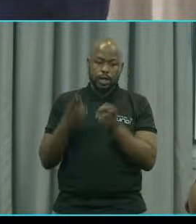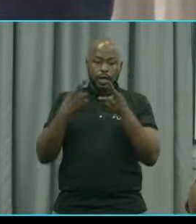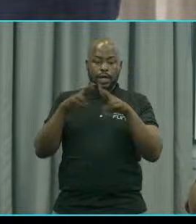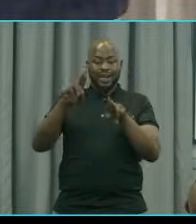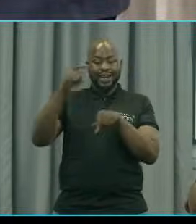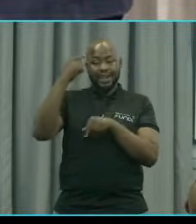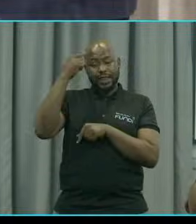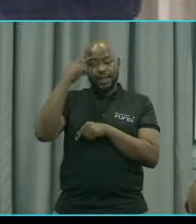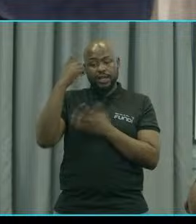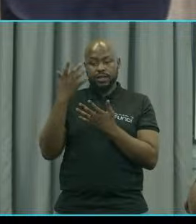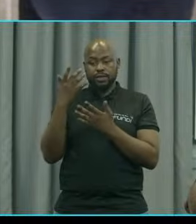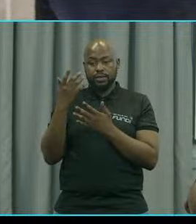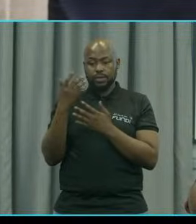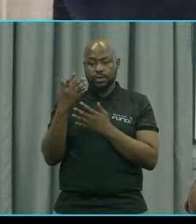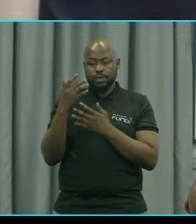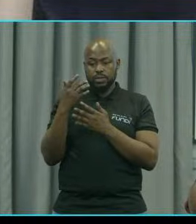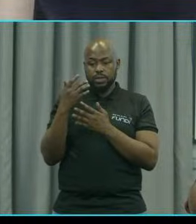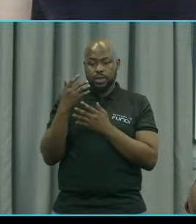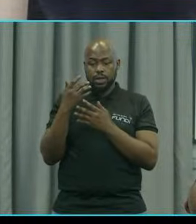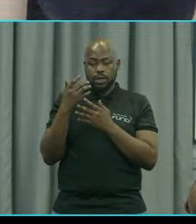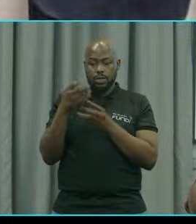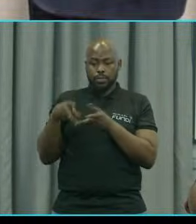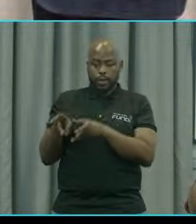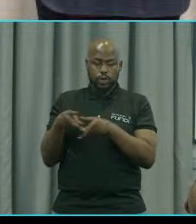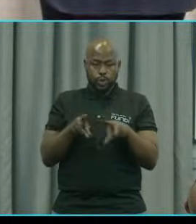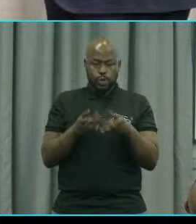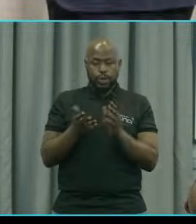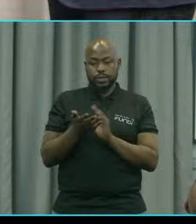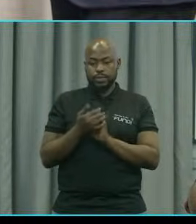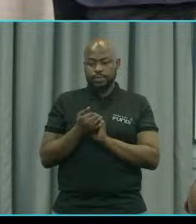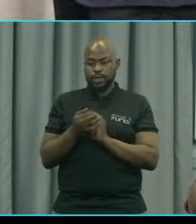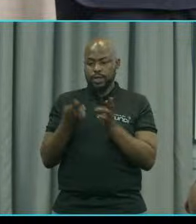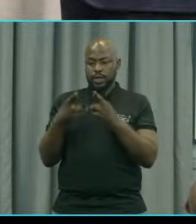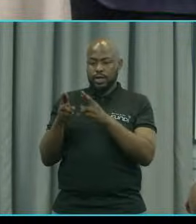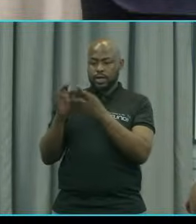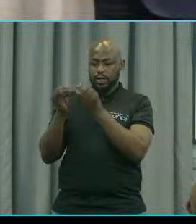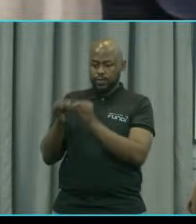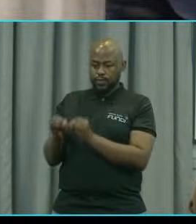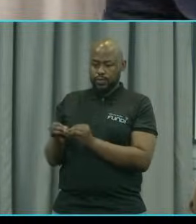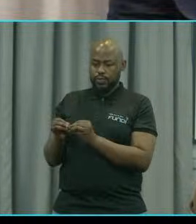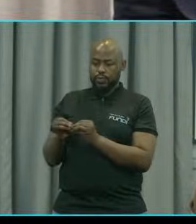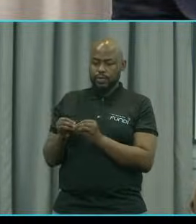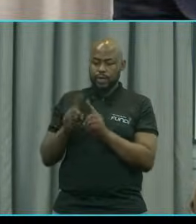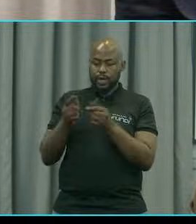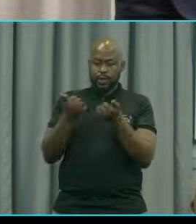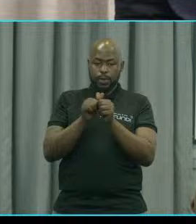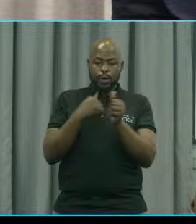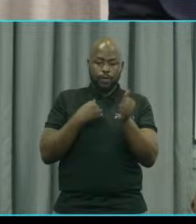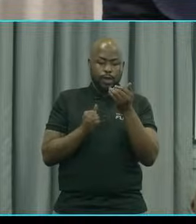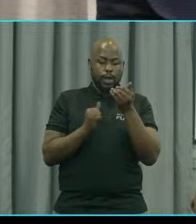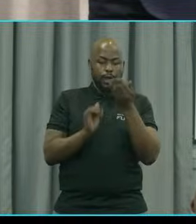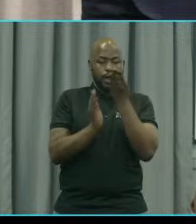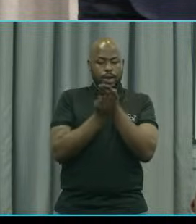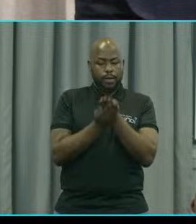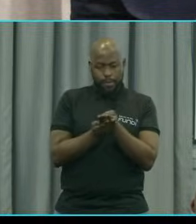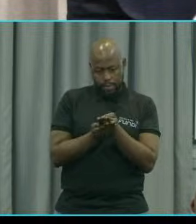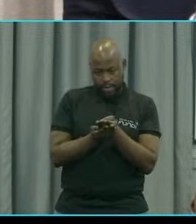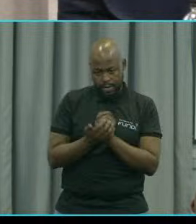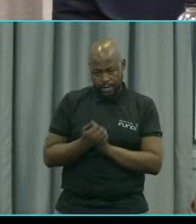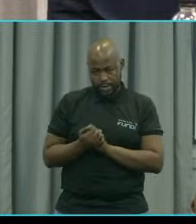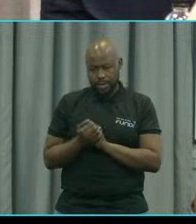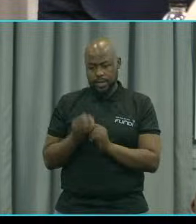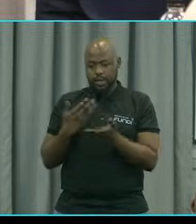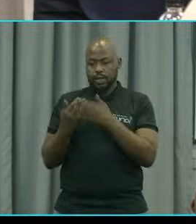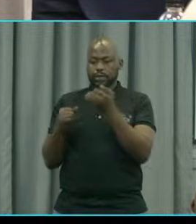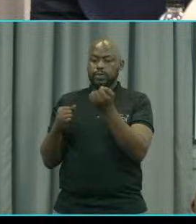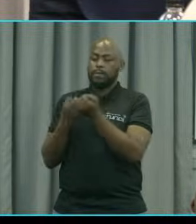Professional Development pathway is not or reform, but a core enabler. It must be supported